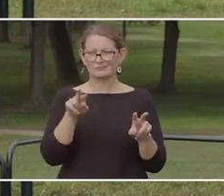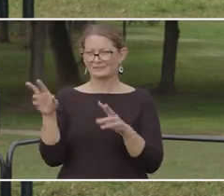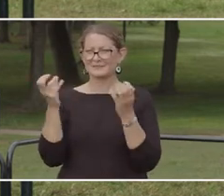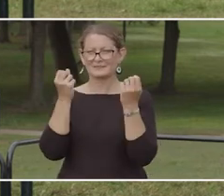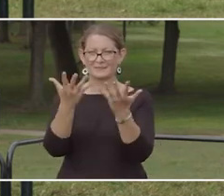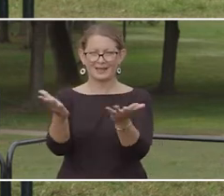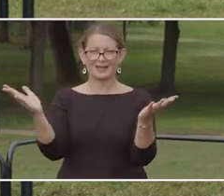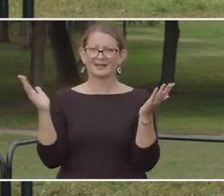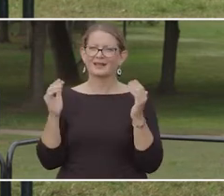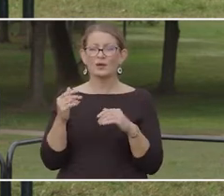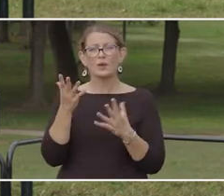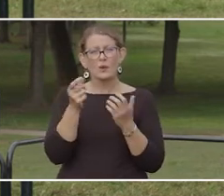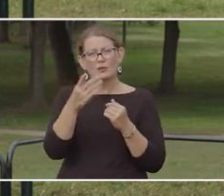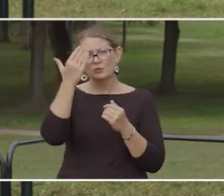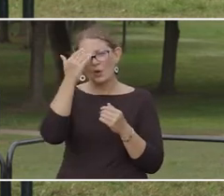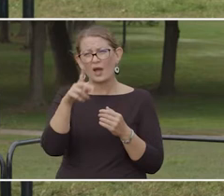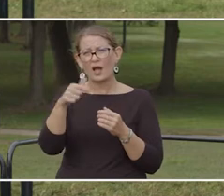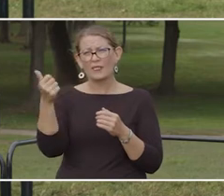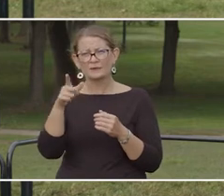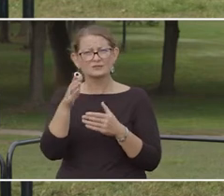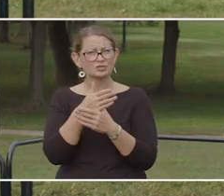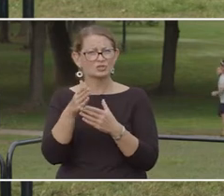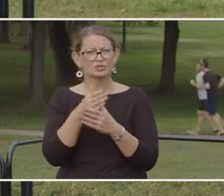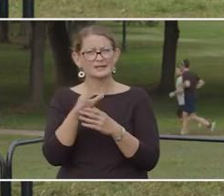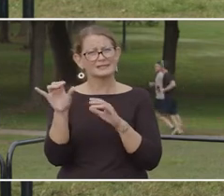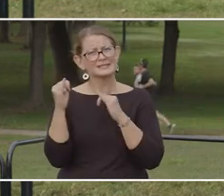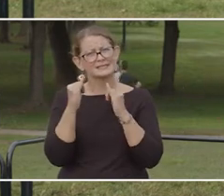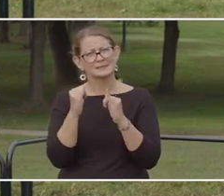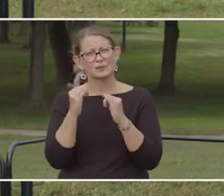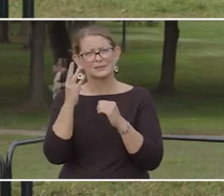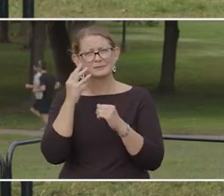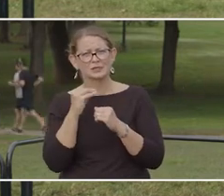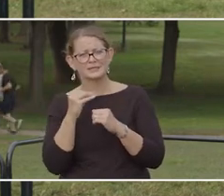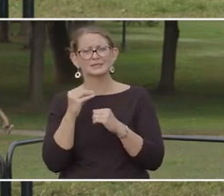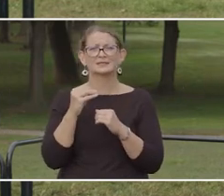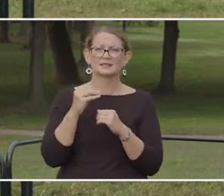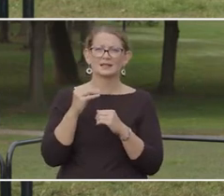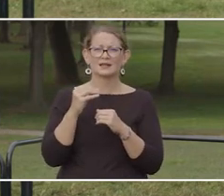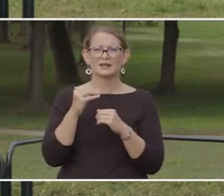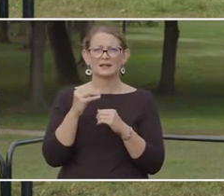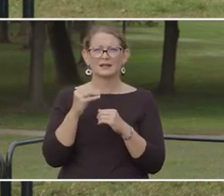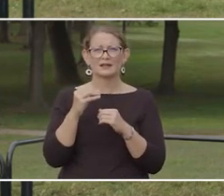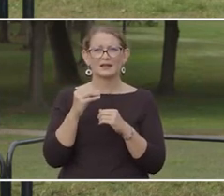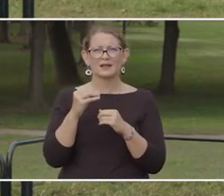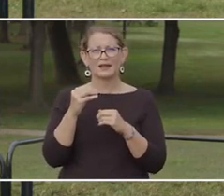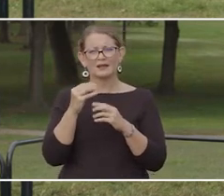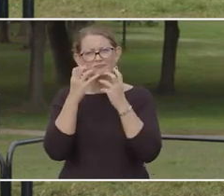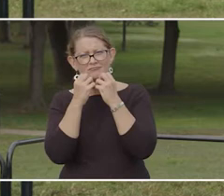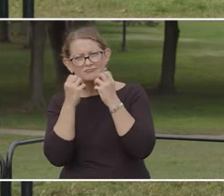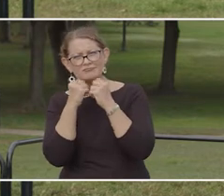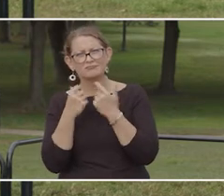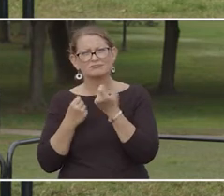want you to know that there are others who have shared your similar experiences in caring for, standing by